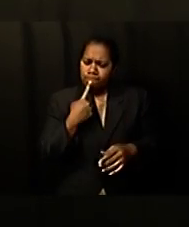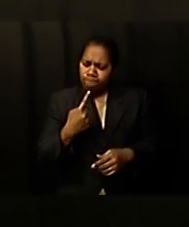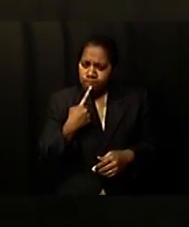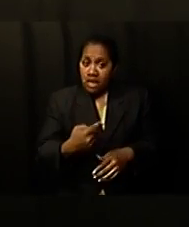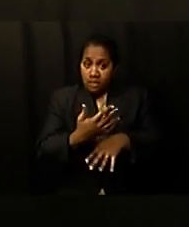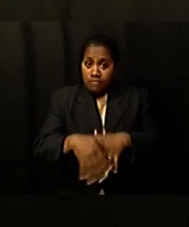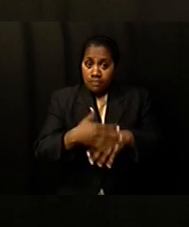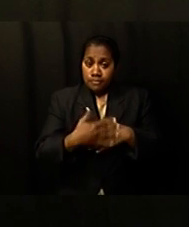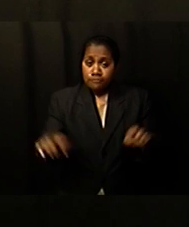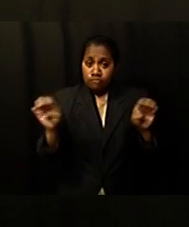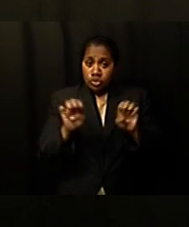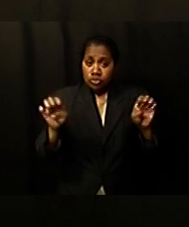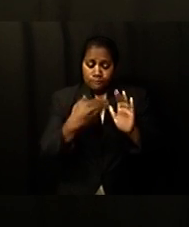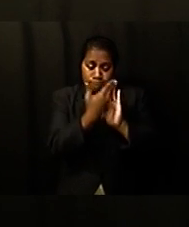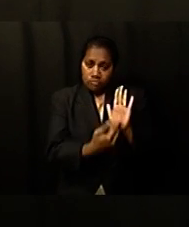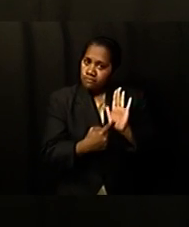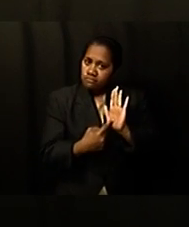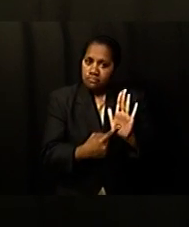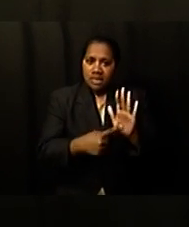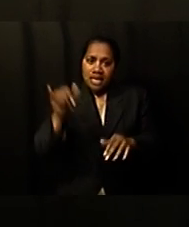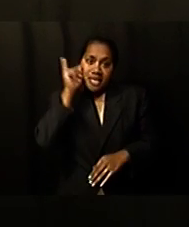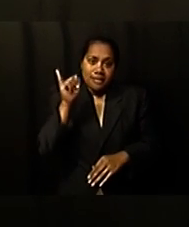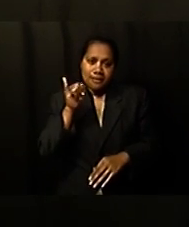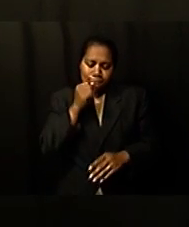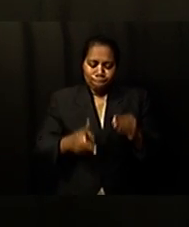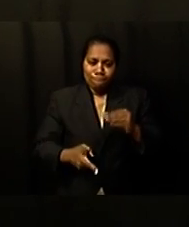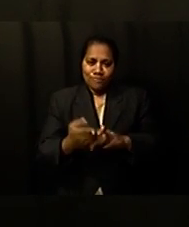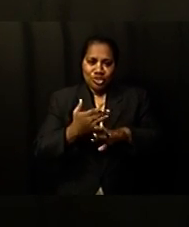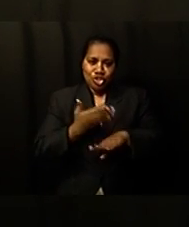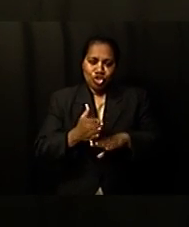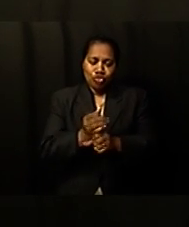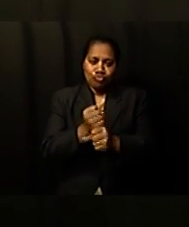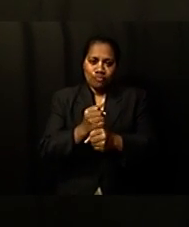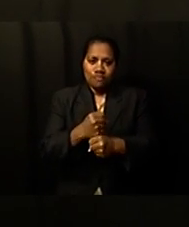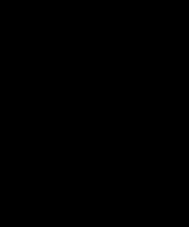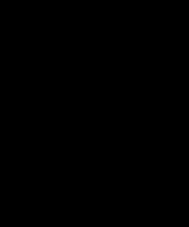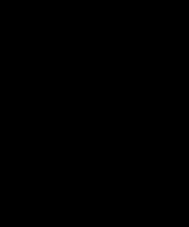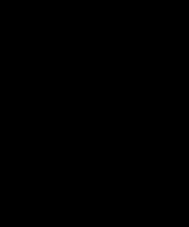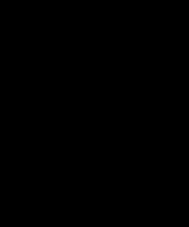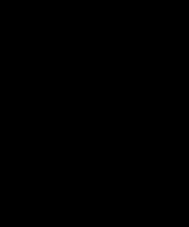public emergency regulations are still in force and Ink Mobile launches new product.